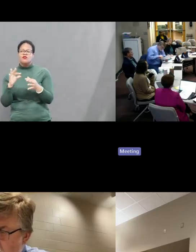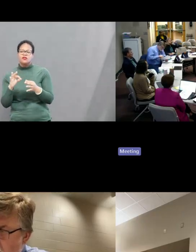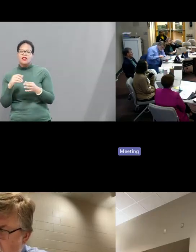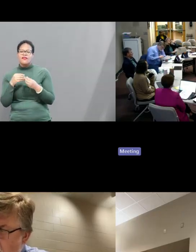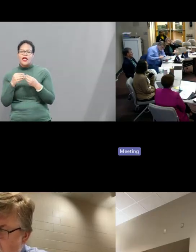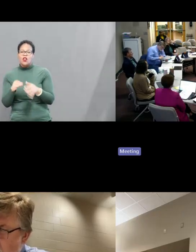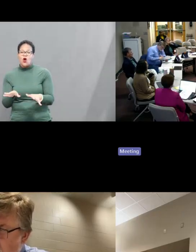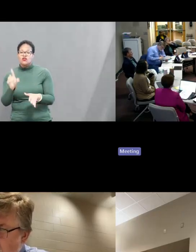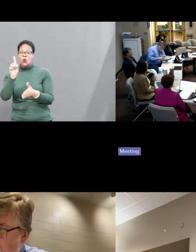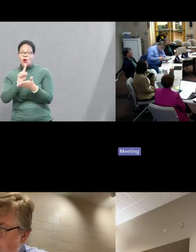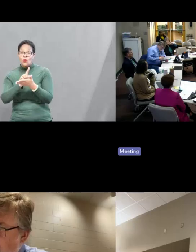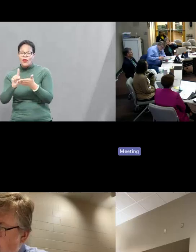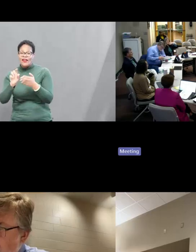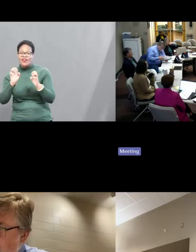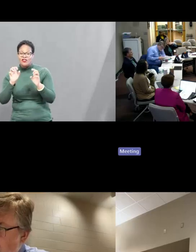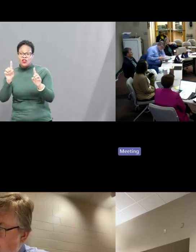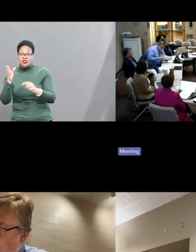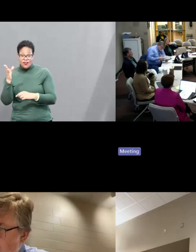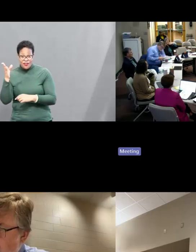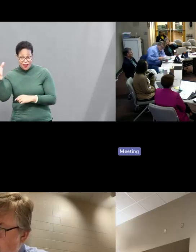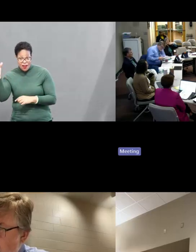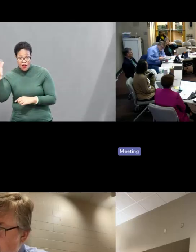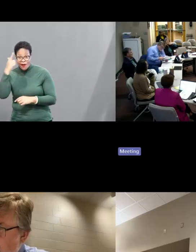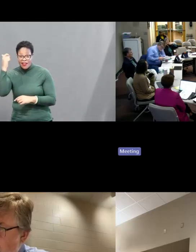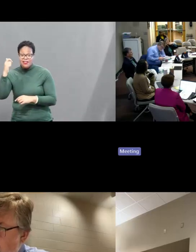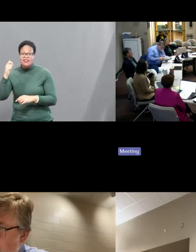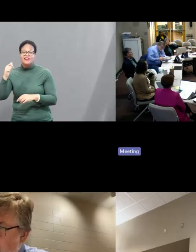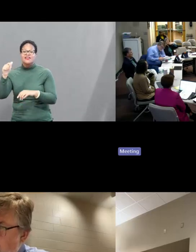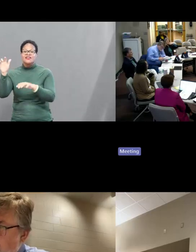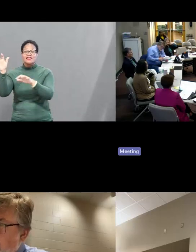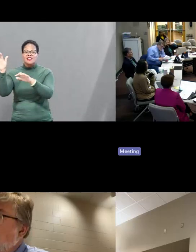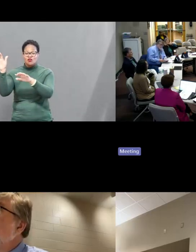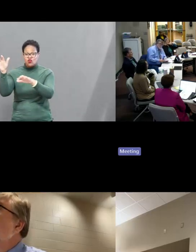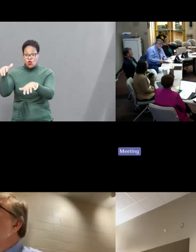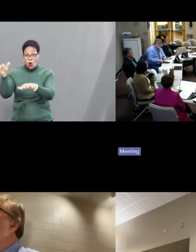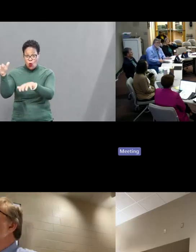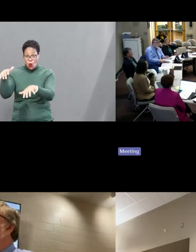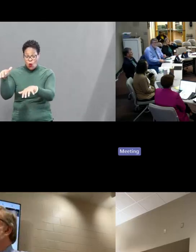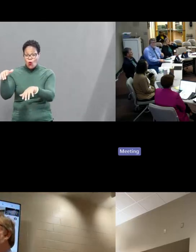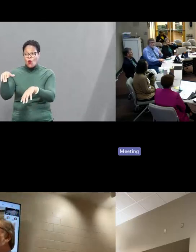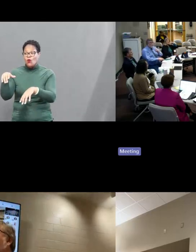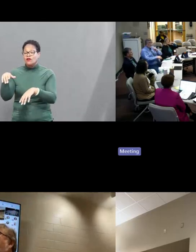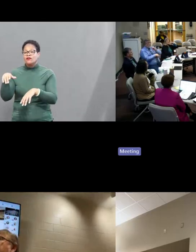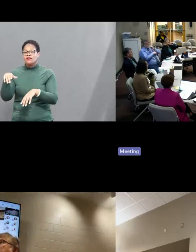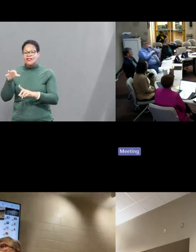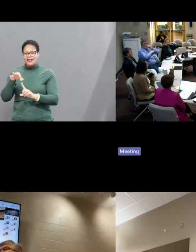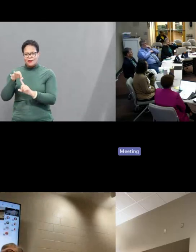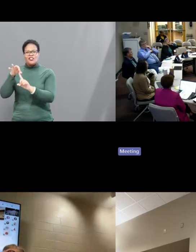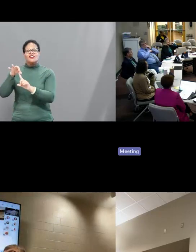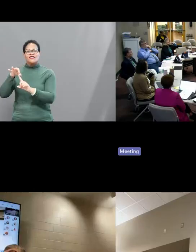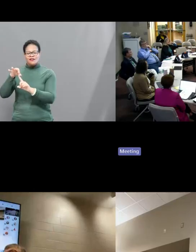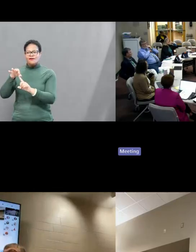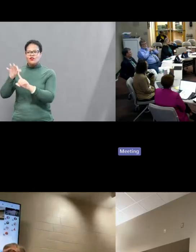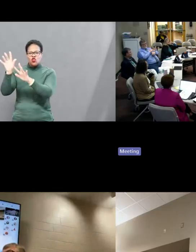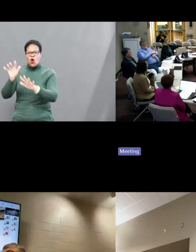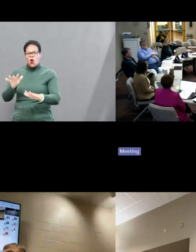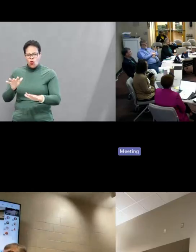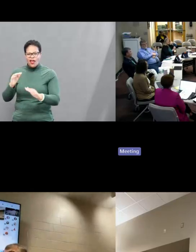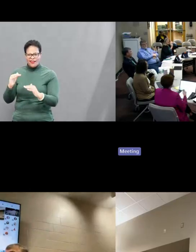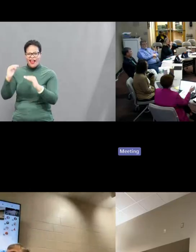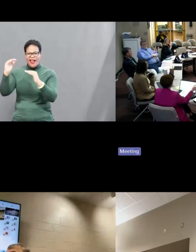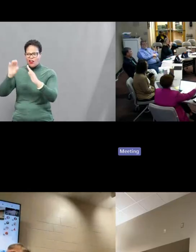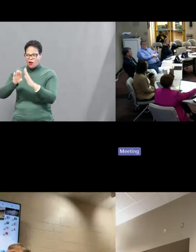whole week of education up there because of snow, especially on the higher elevations where they have to send the buses.